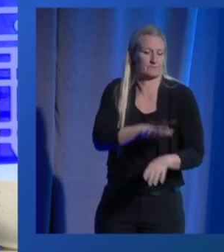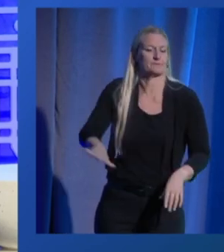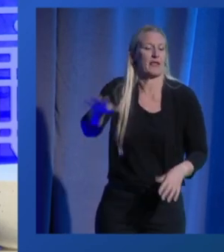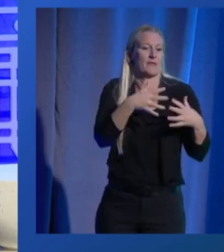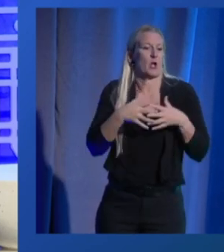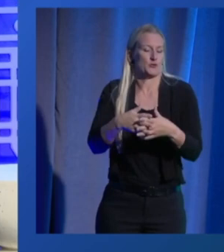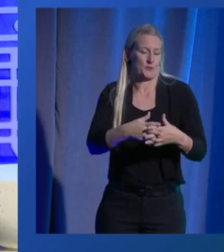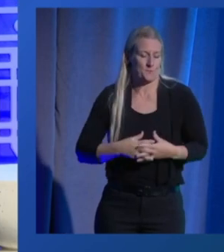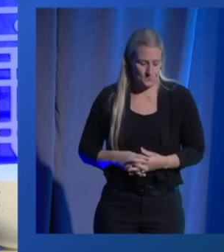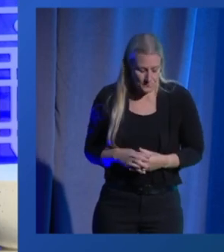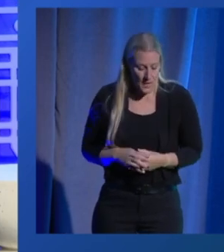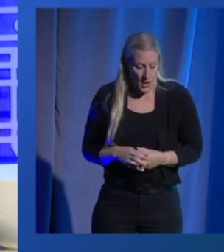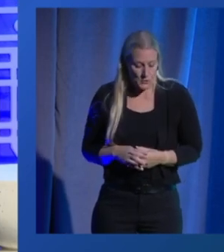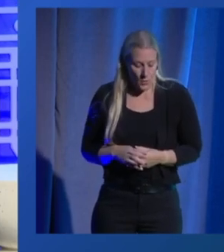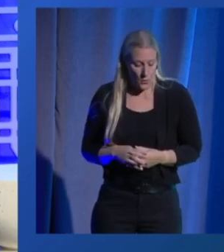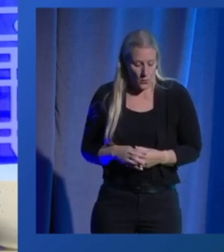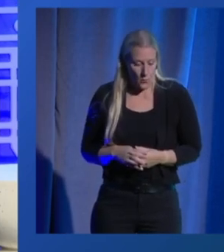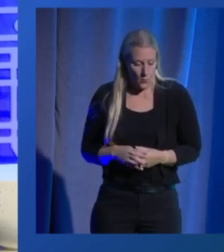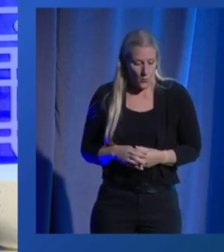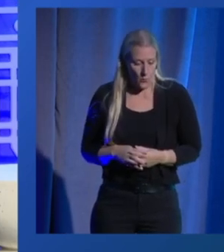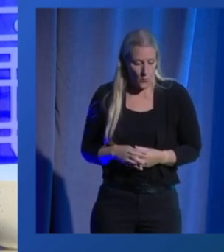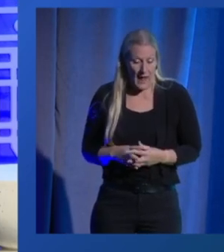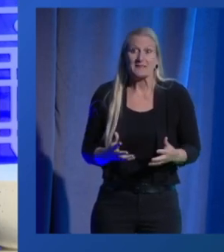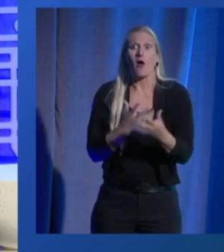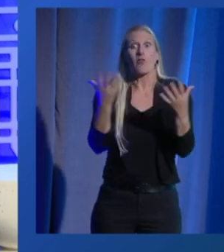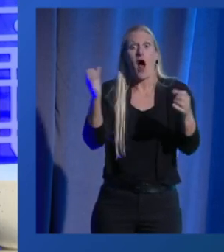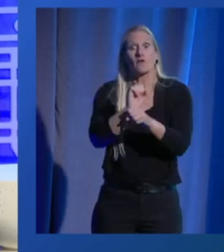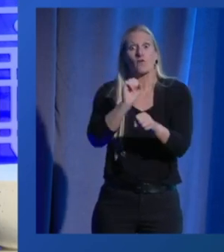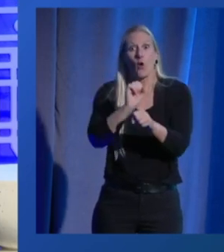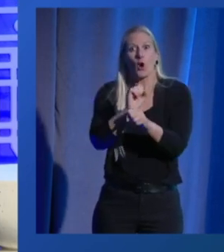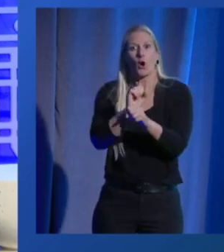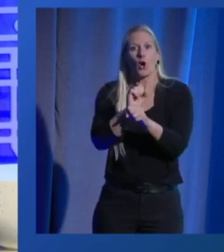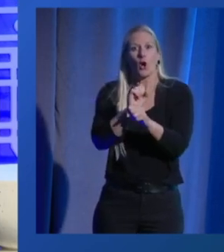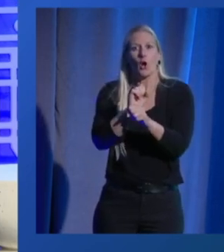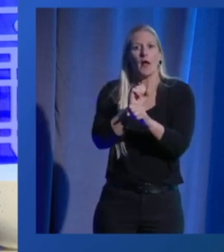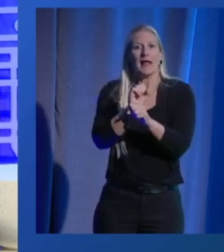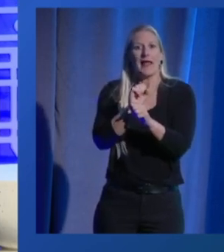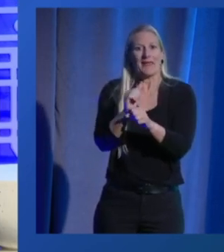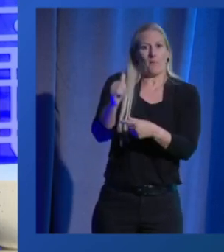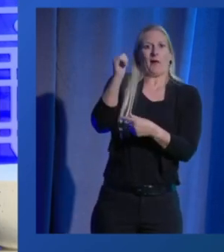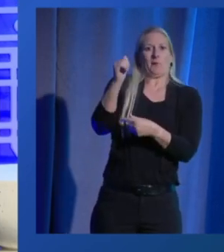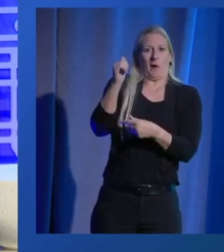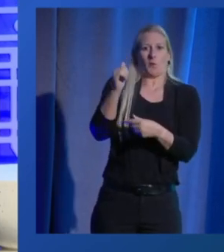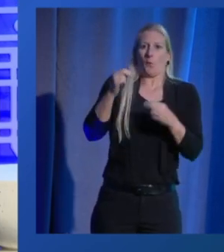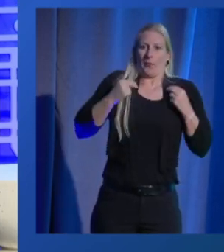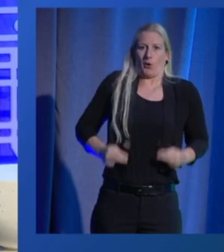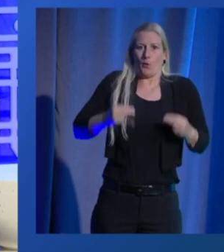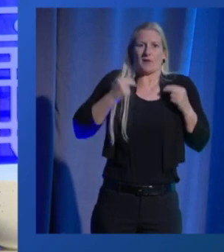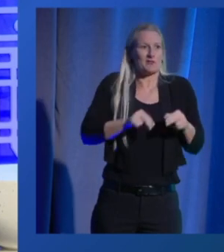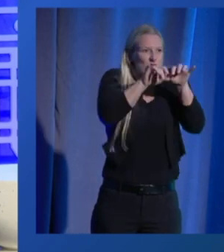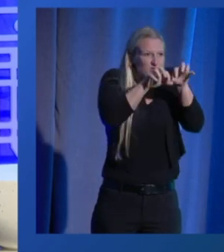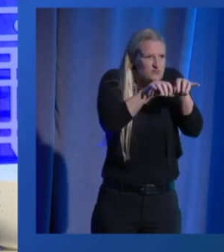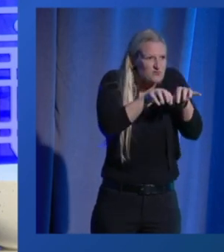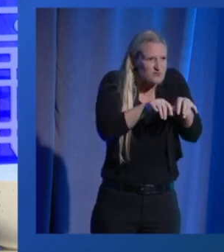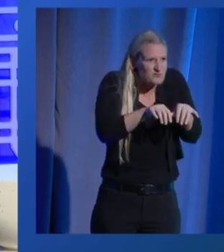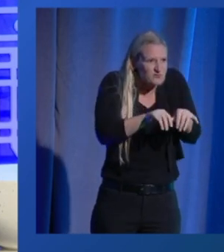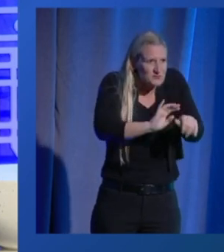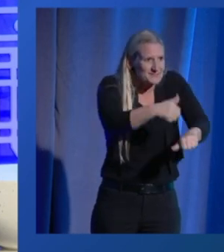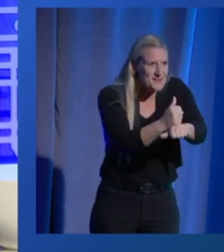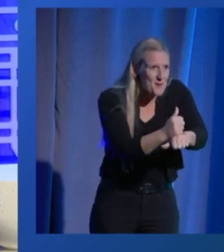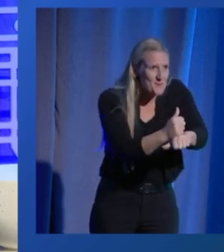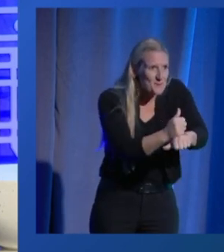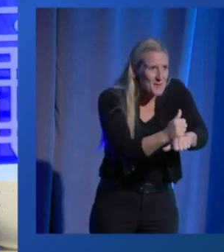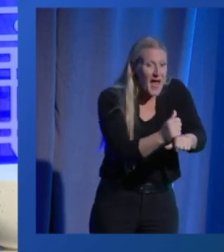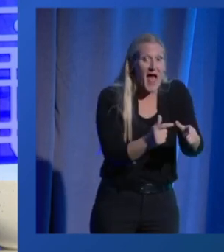and uh language models in that takes a lot of work to get those Exquisite training data sets and then once you have the model thanks to